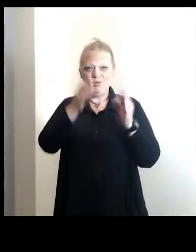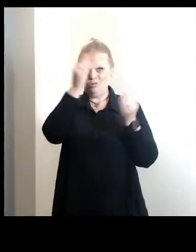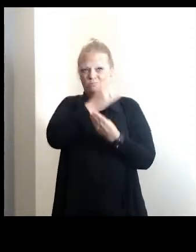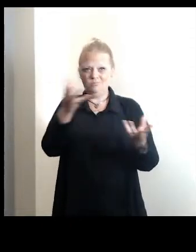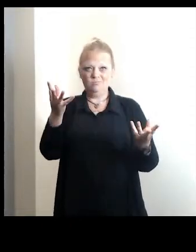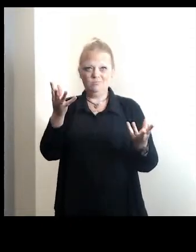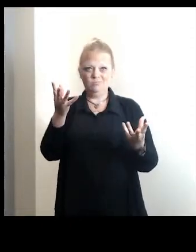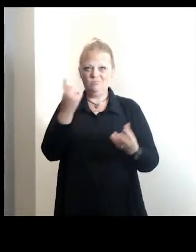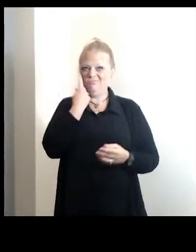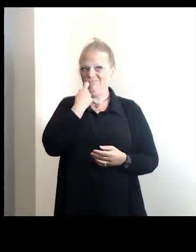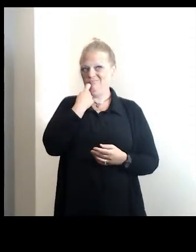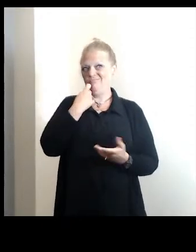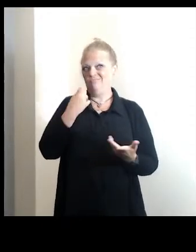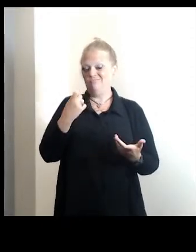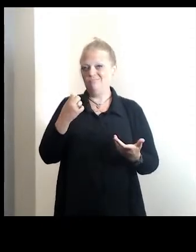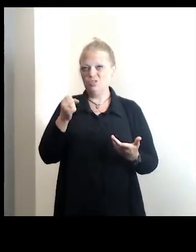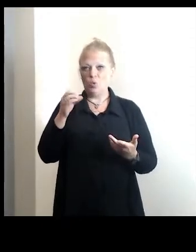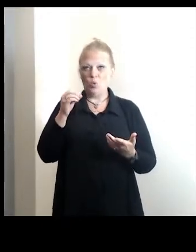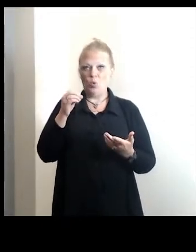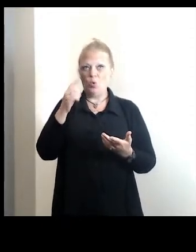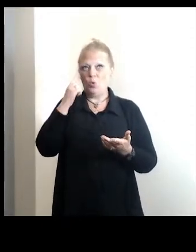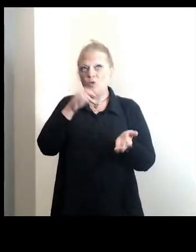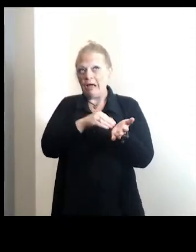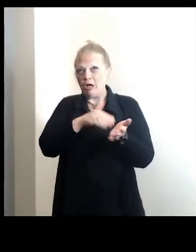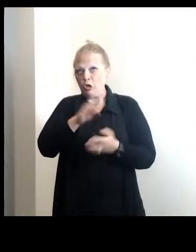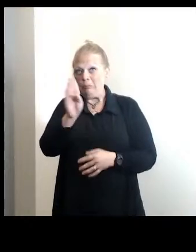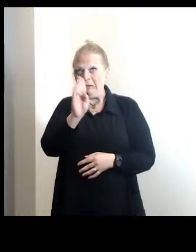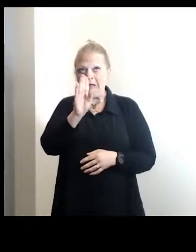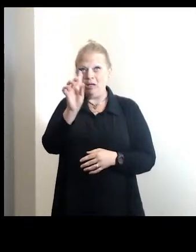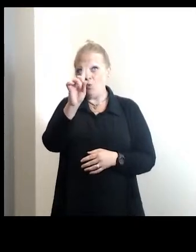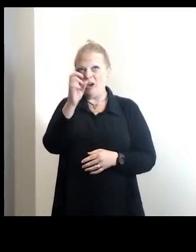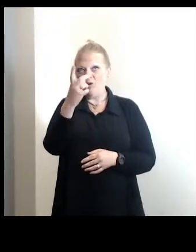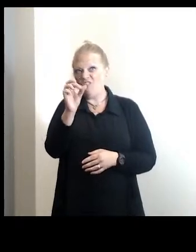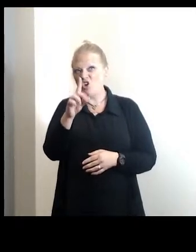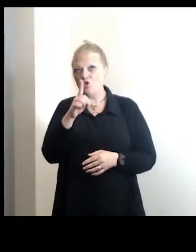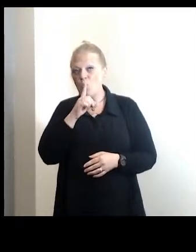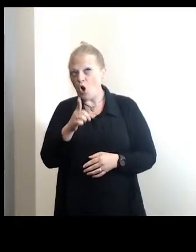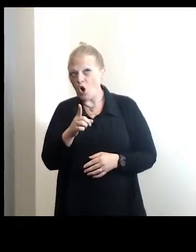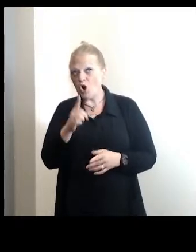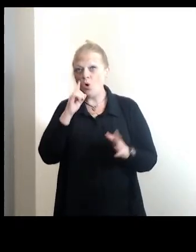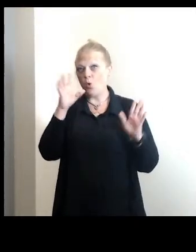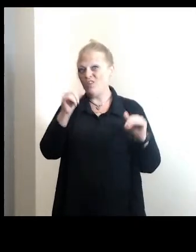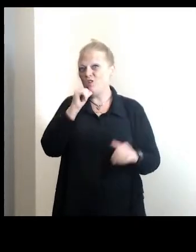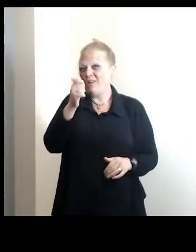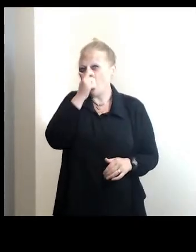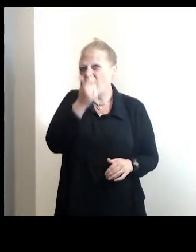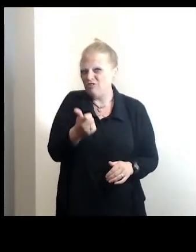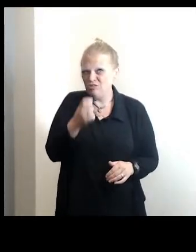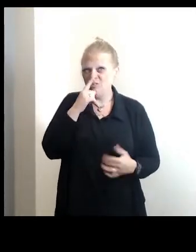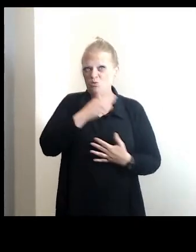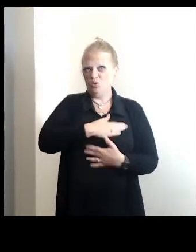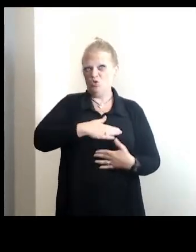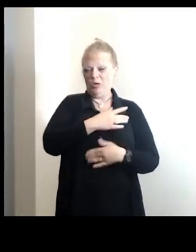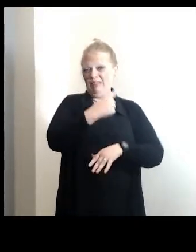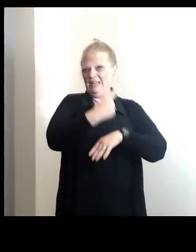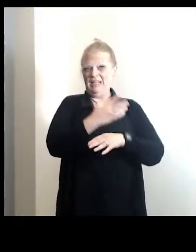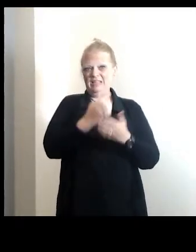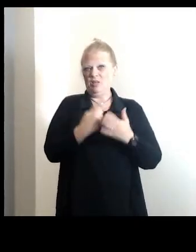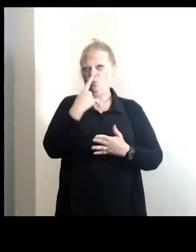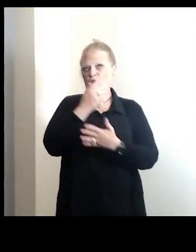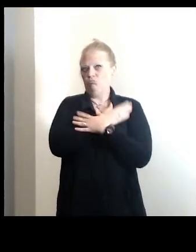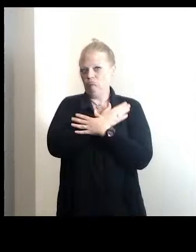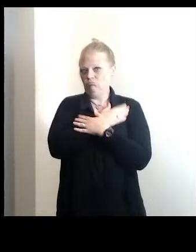latest information. So to Dr. B, wherever you are, hopefully you are actually not watching this but enjoying the day somewhere